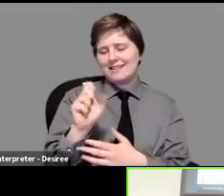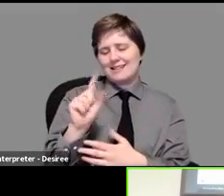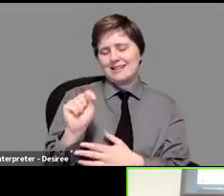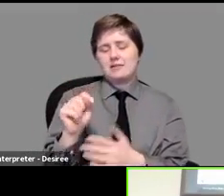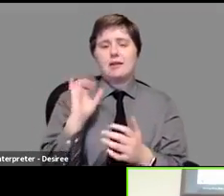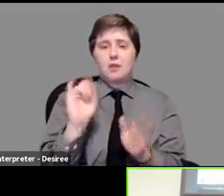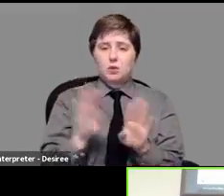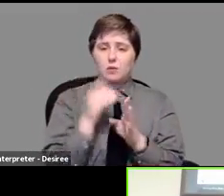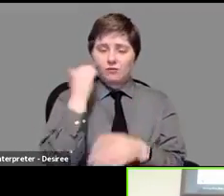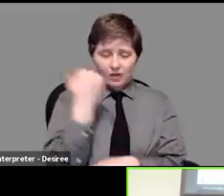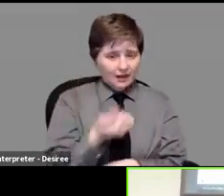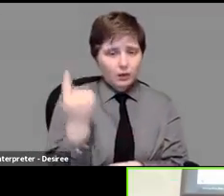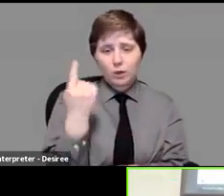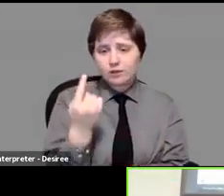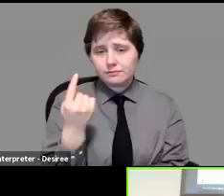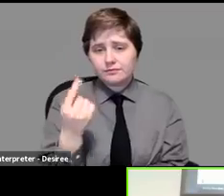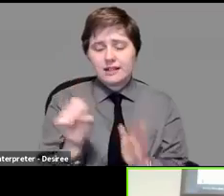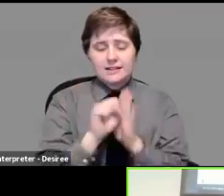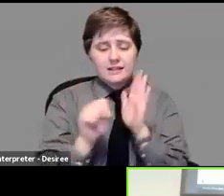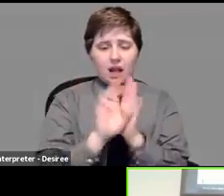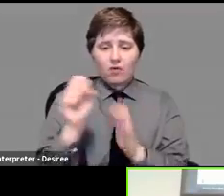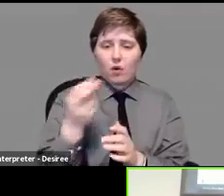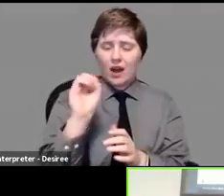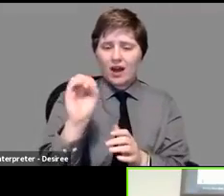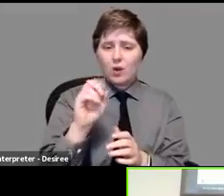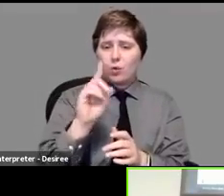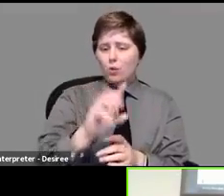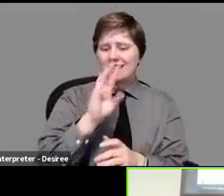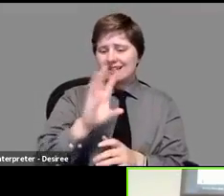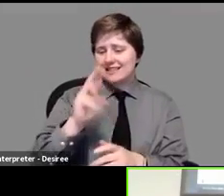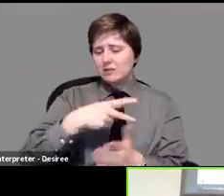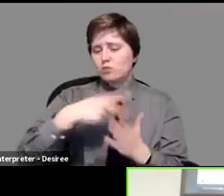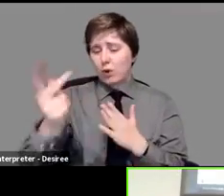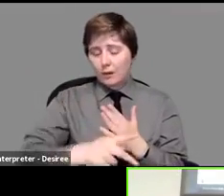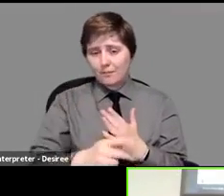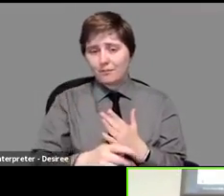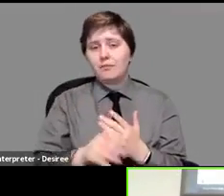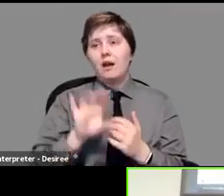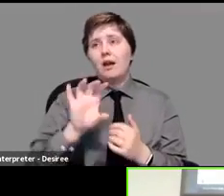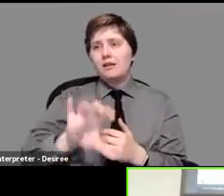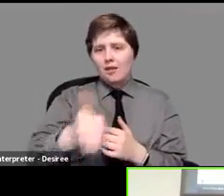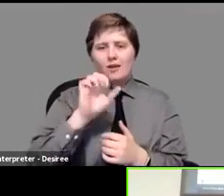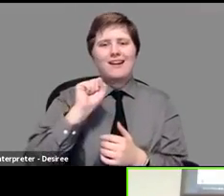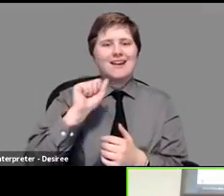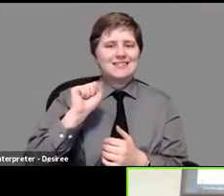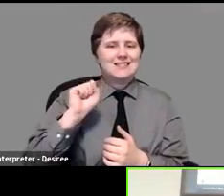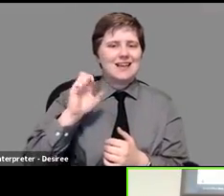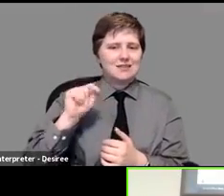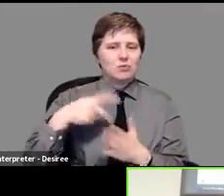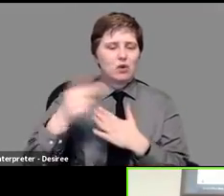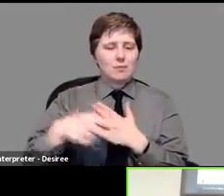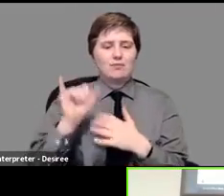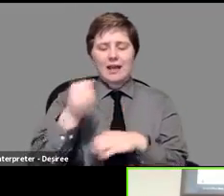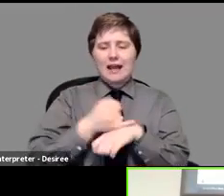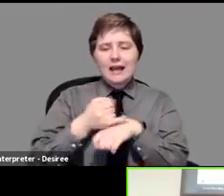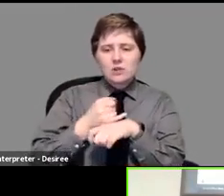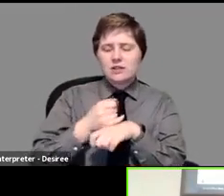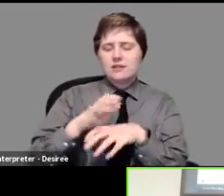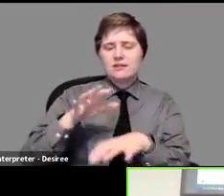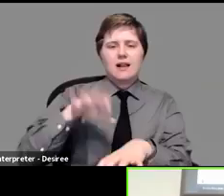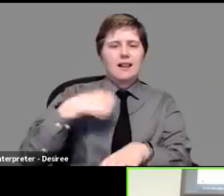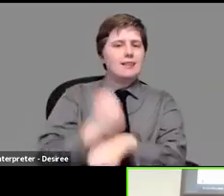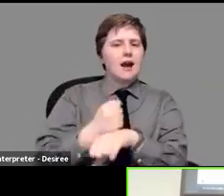open to anyone. The State of Ohio 166 program, another fixed asset program. That interest rate is locked at